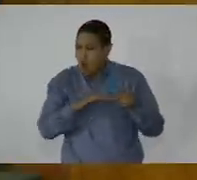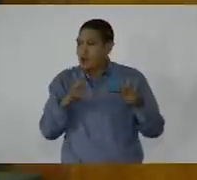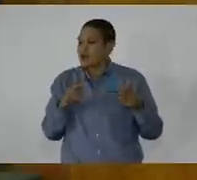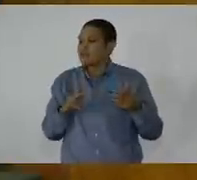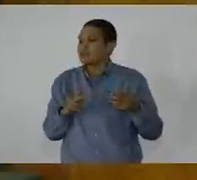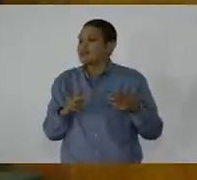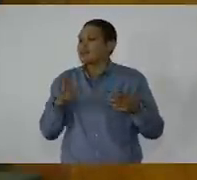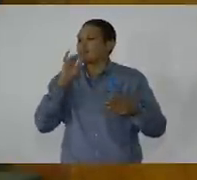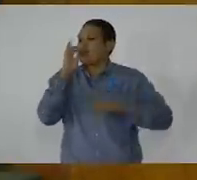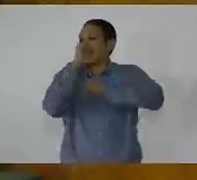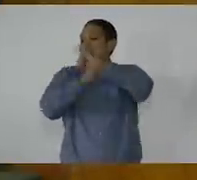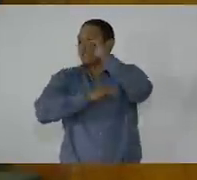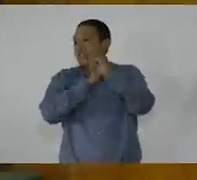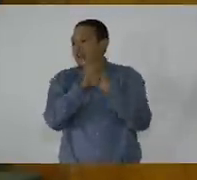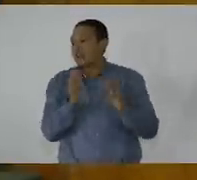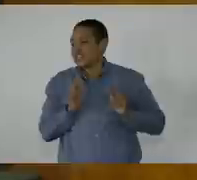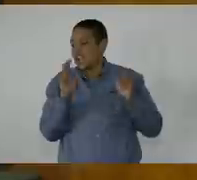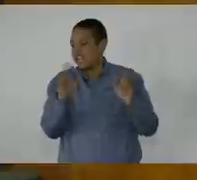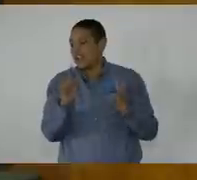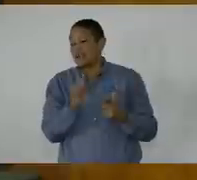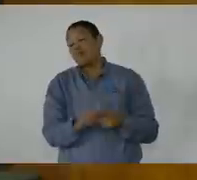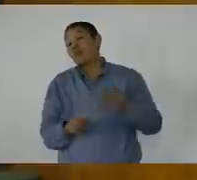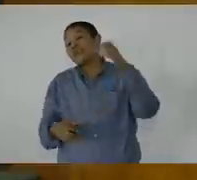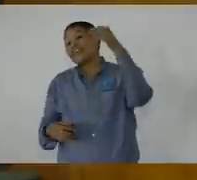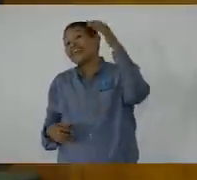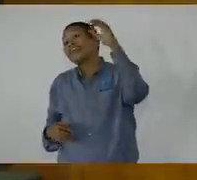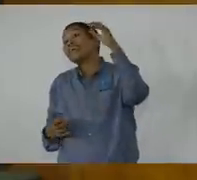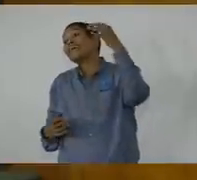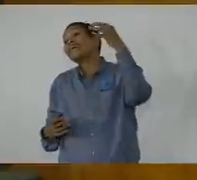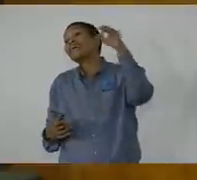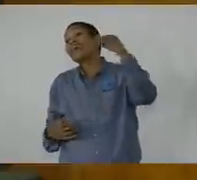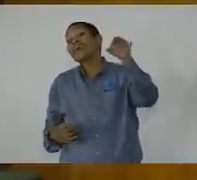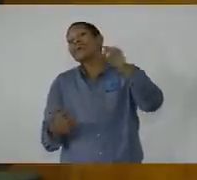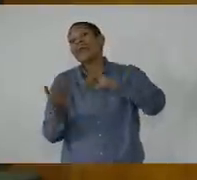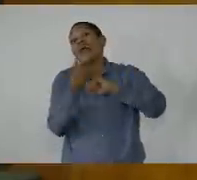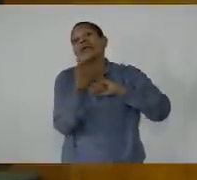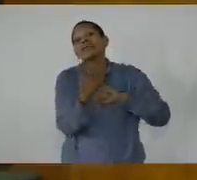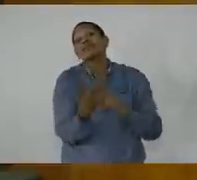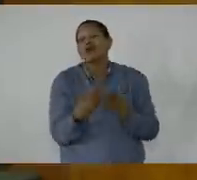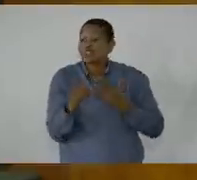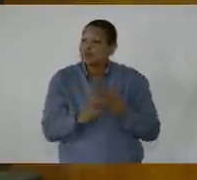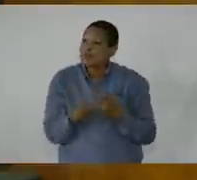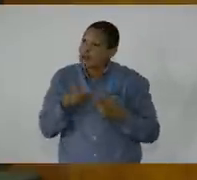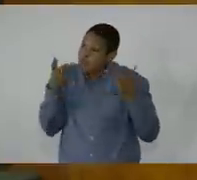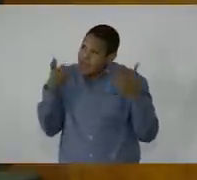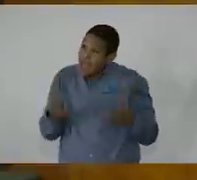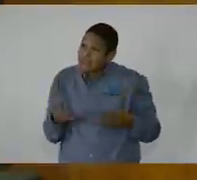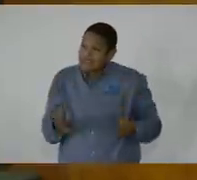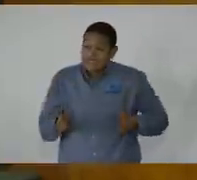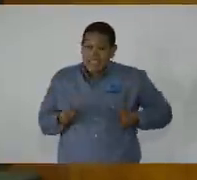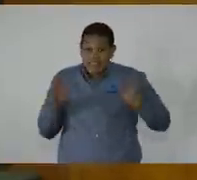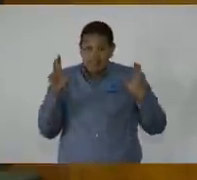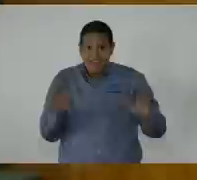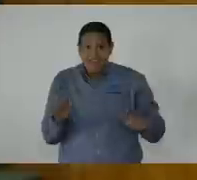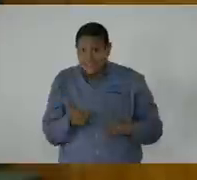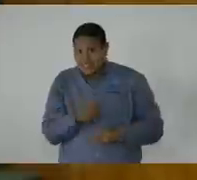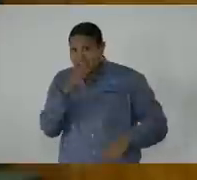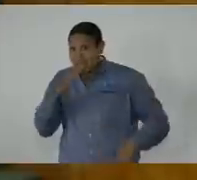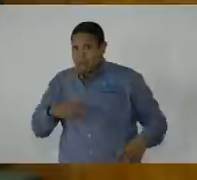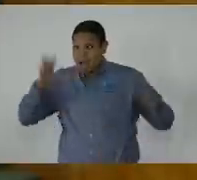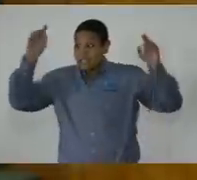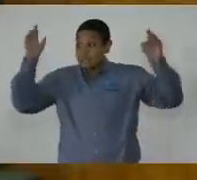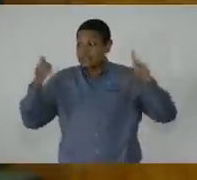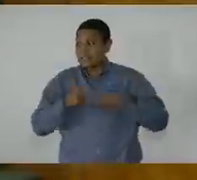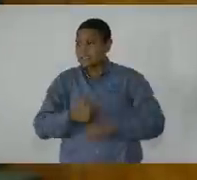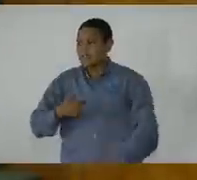local and international investors, and 19 were expansion projects from existing investors. Madam Speaker,